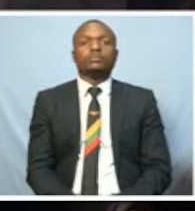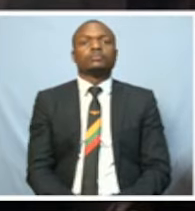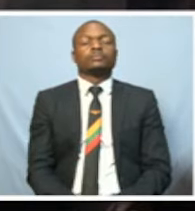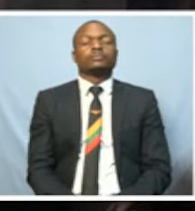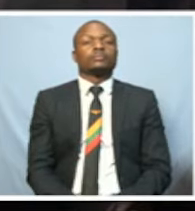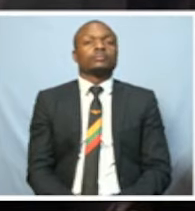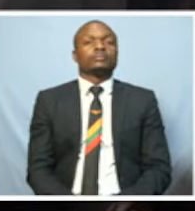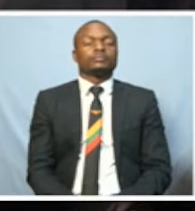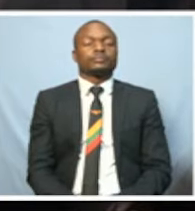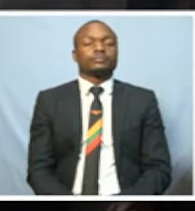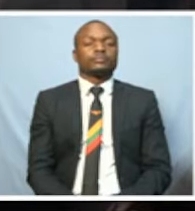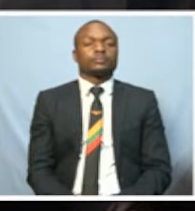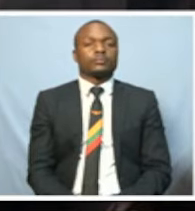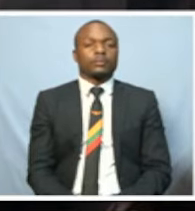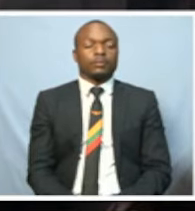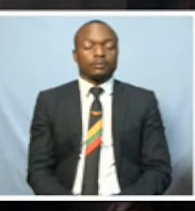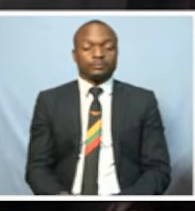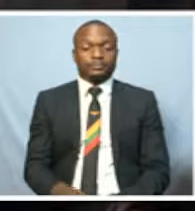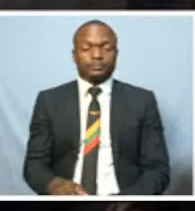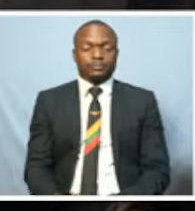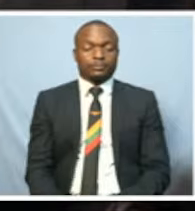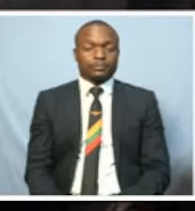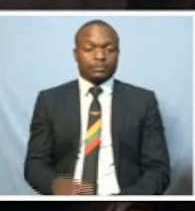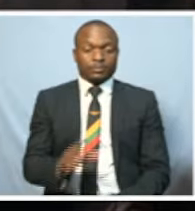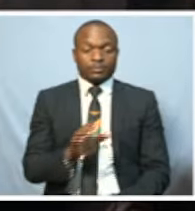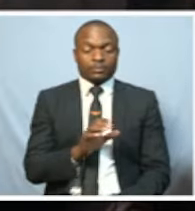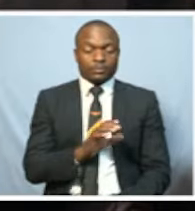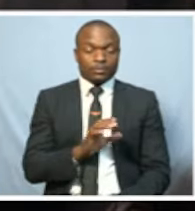And the client or the employer